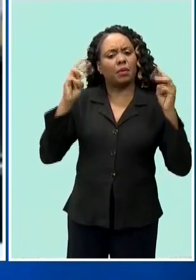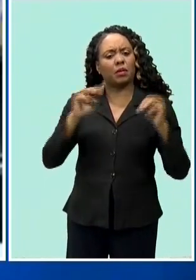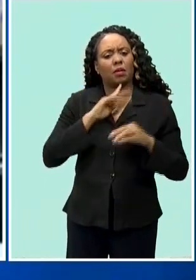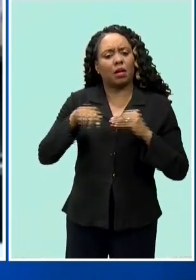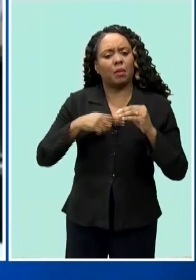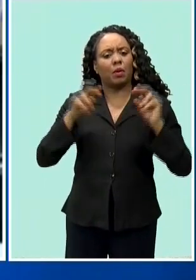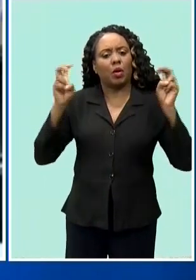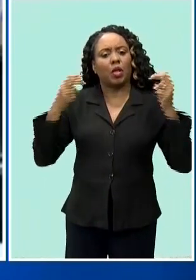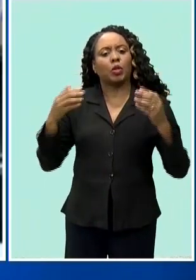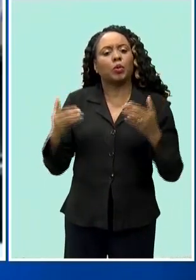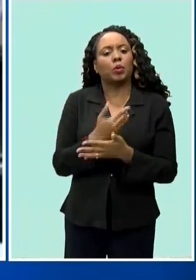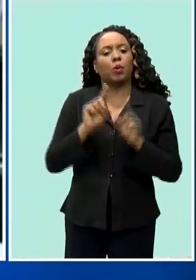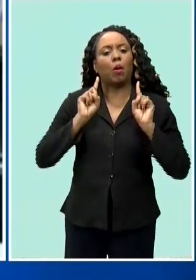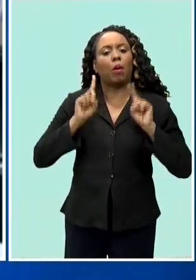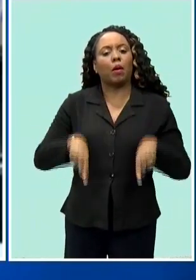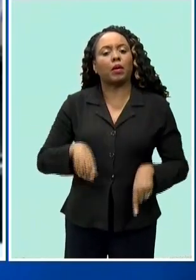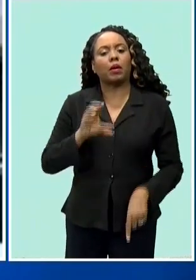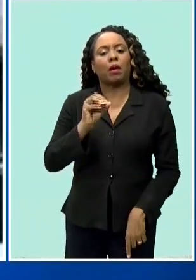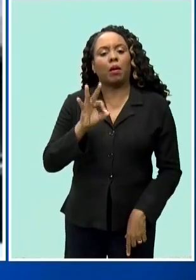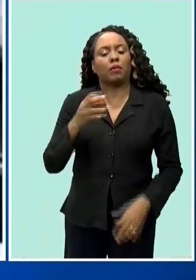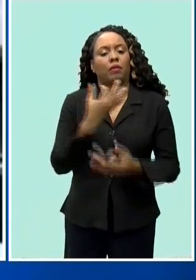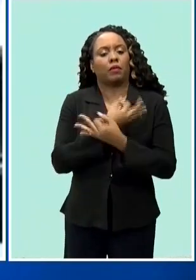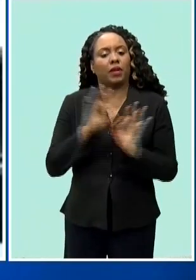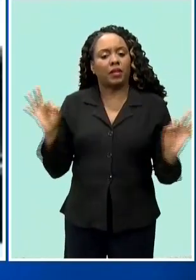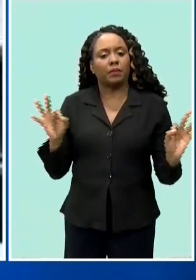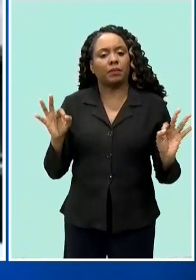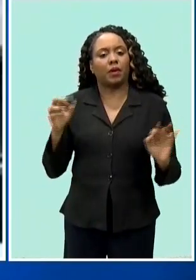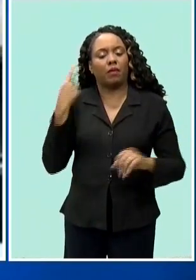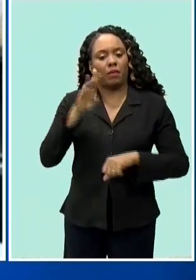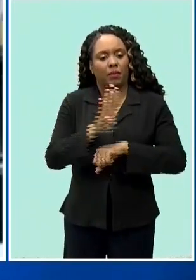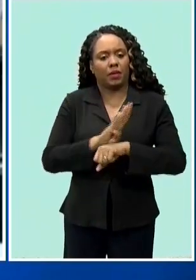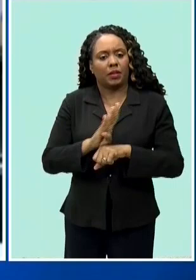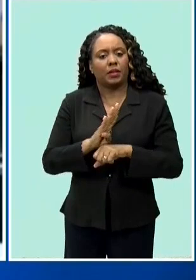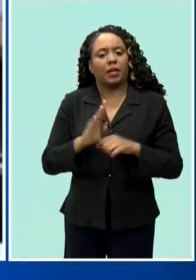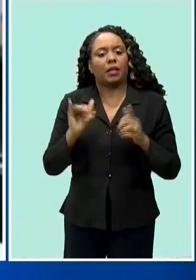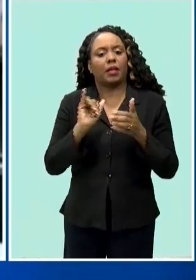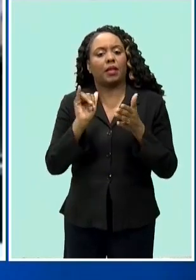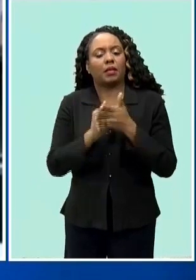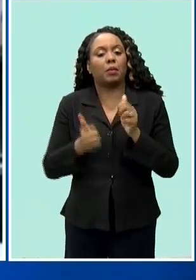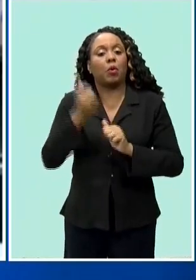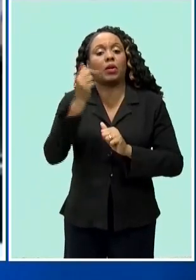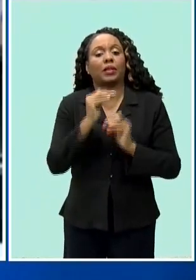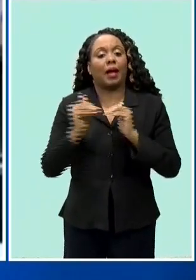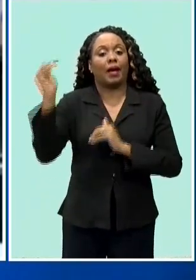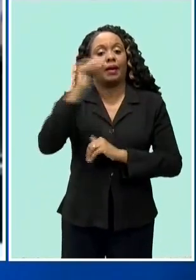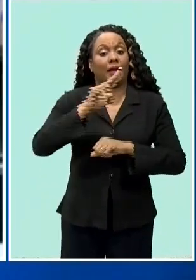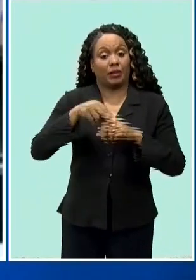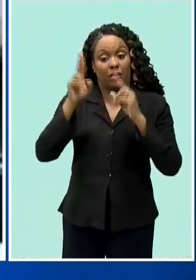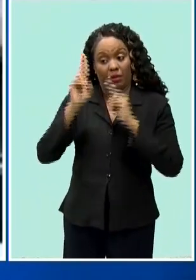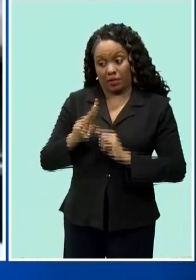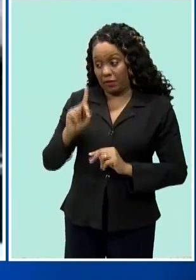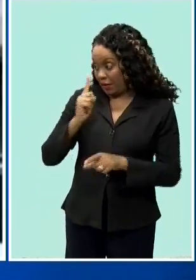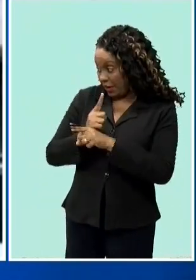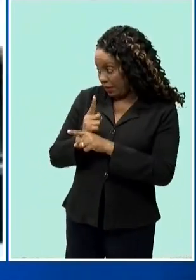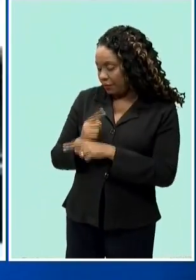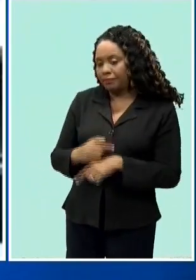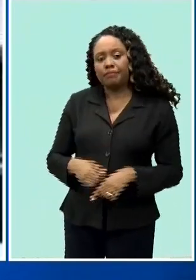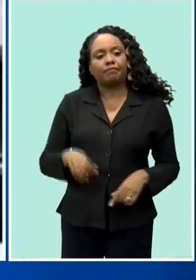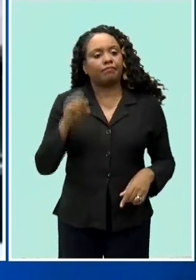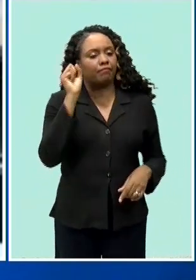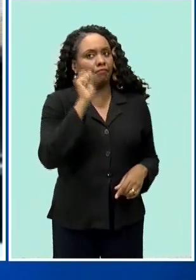new Order of Freedom of Barbados, a few weeks ago. She said it would be the highest of the national honors. Now, give us an update. What else did she say today? That's